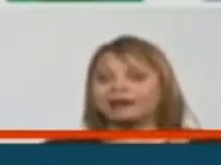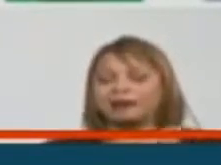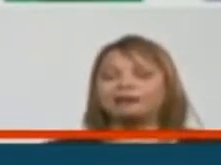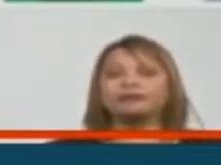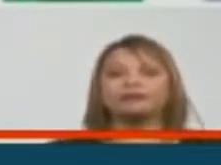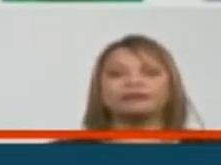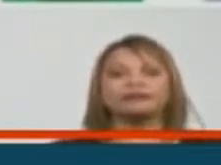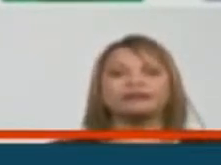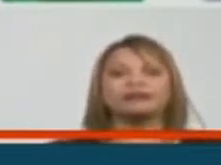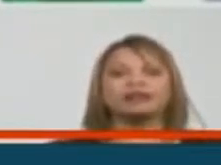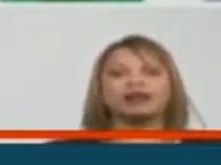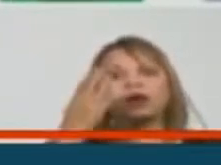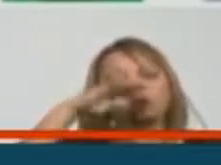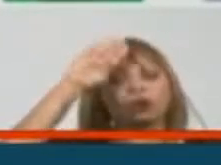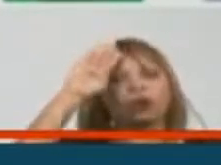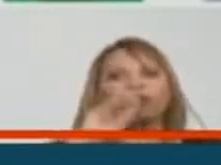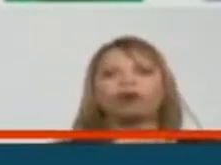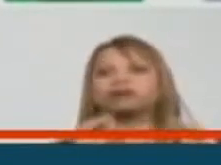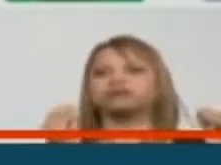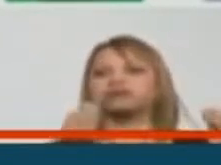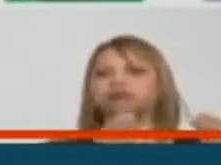of